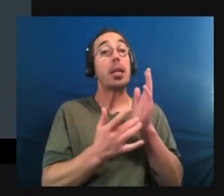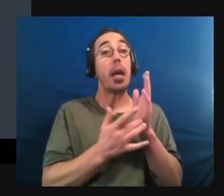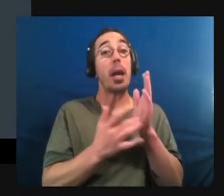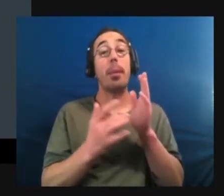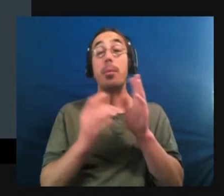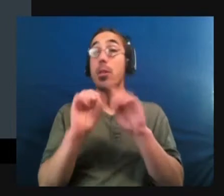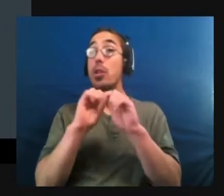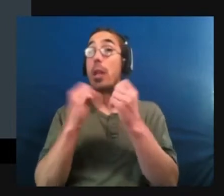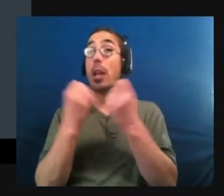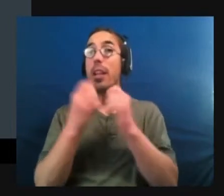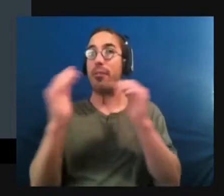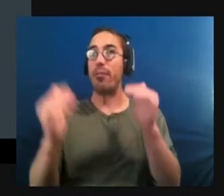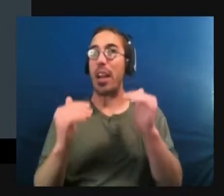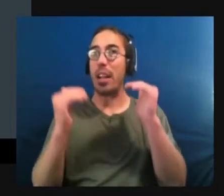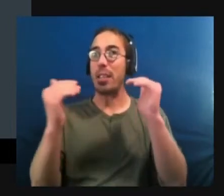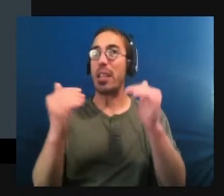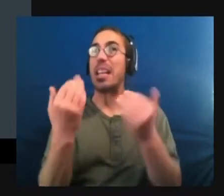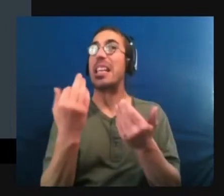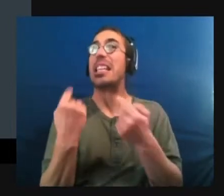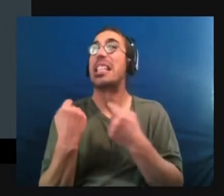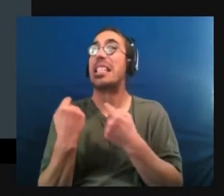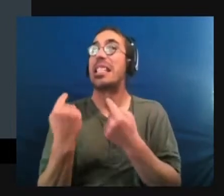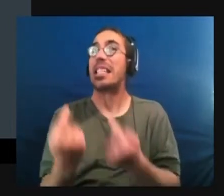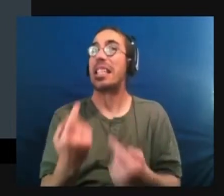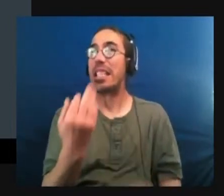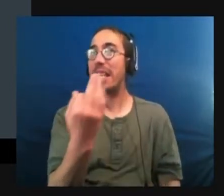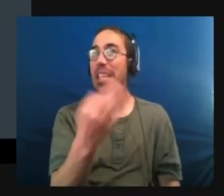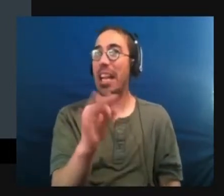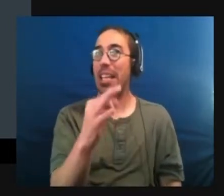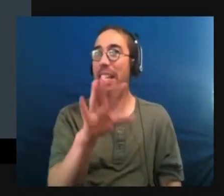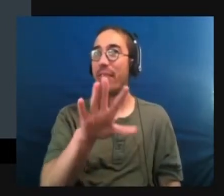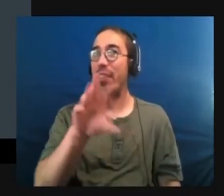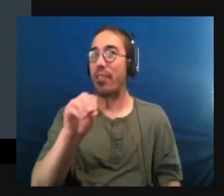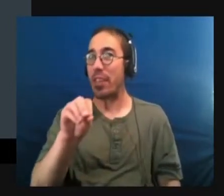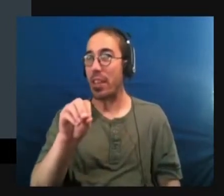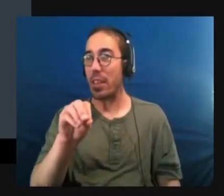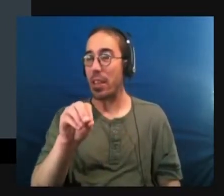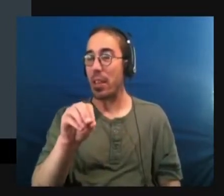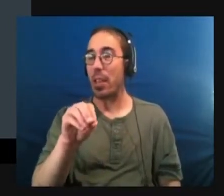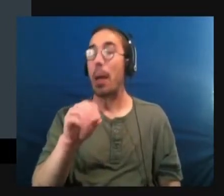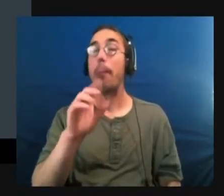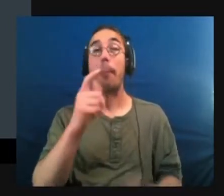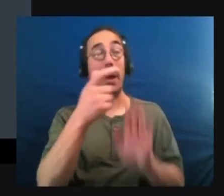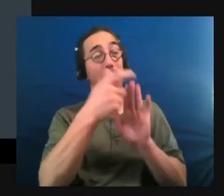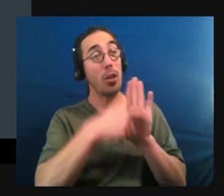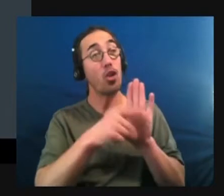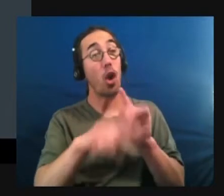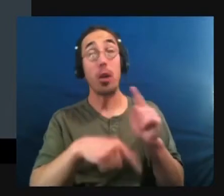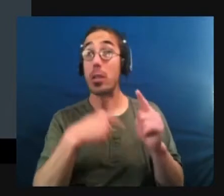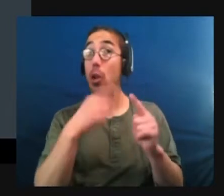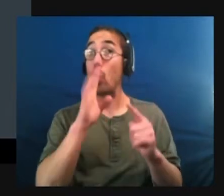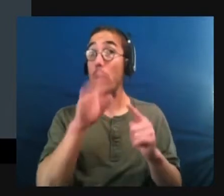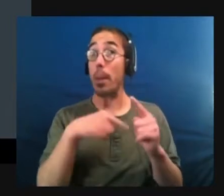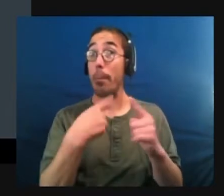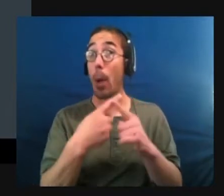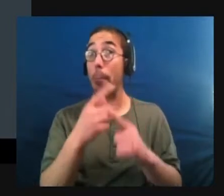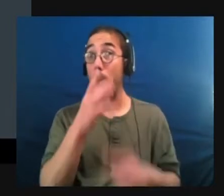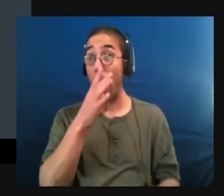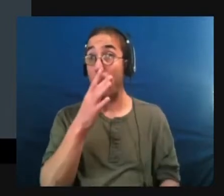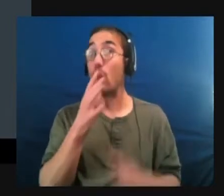1960s. So let's see what is found. Well, the literature talks about moms a whole heck of a